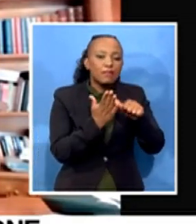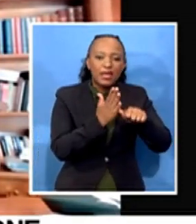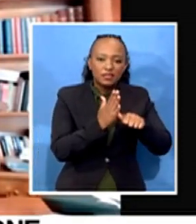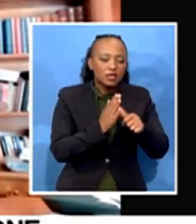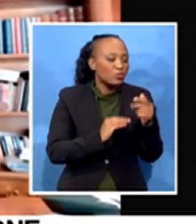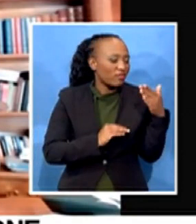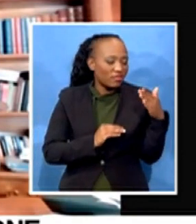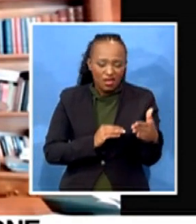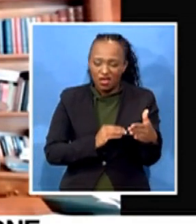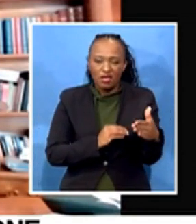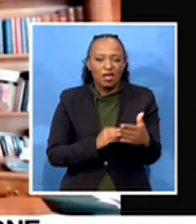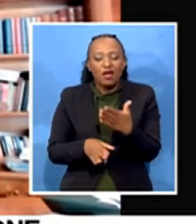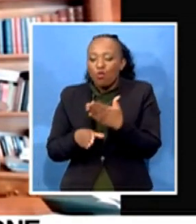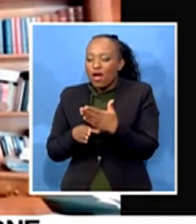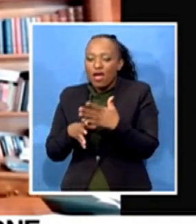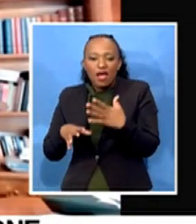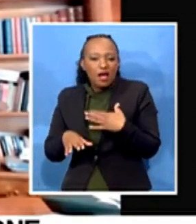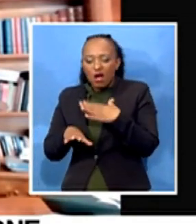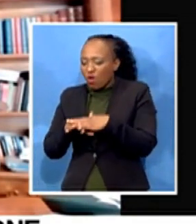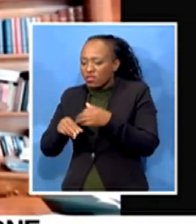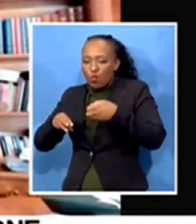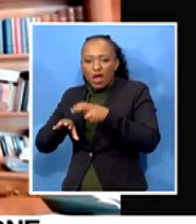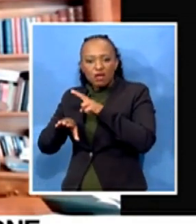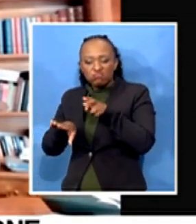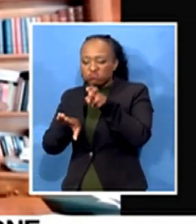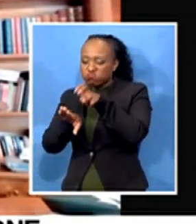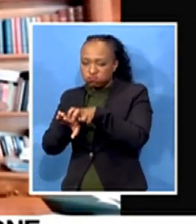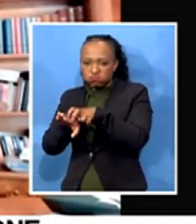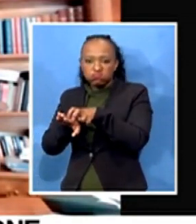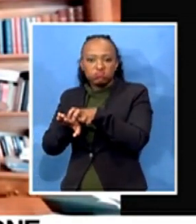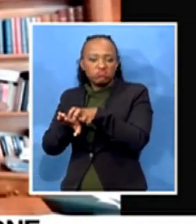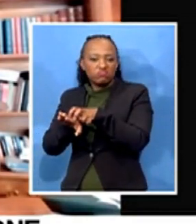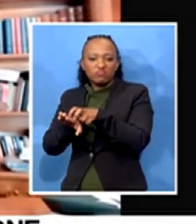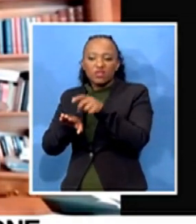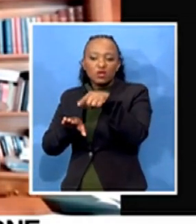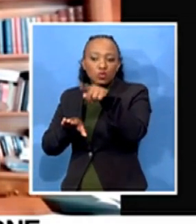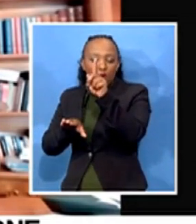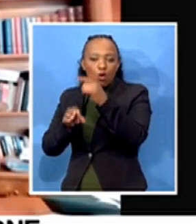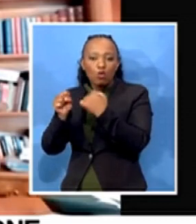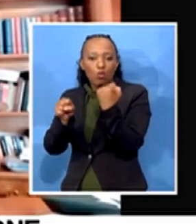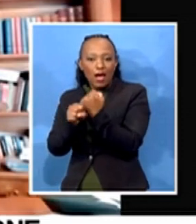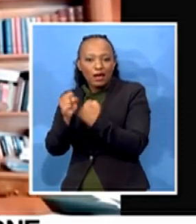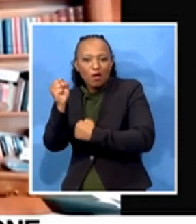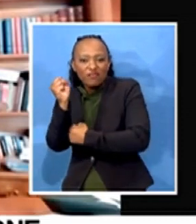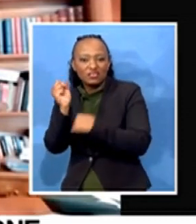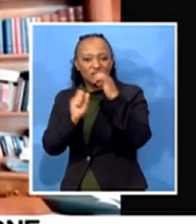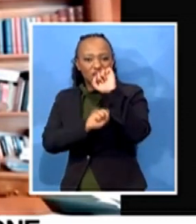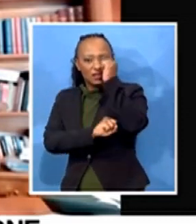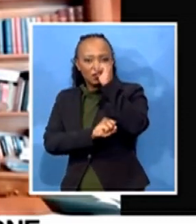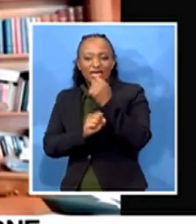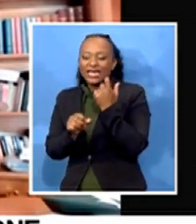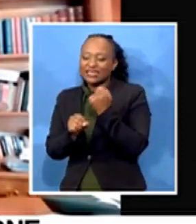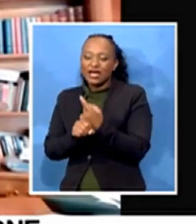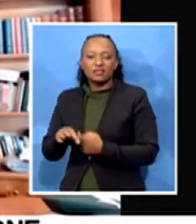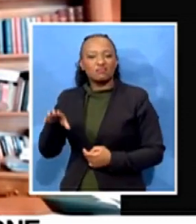the way to an office or a factory, you are at the forefront. Whether it